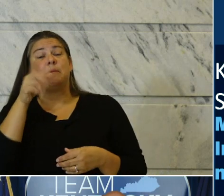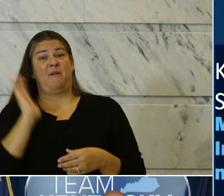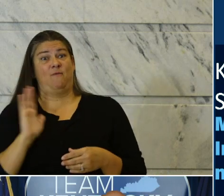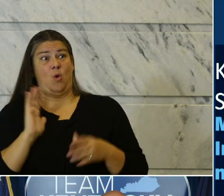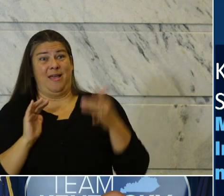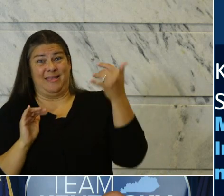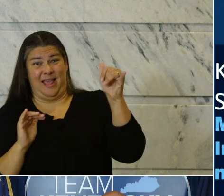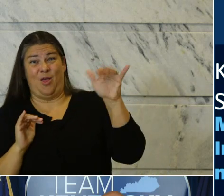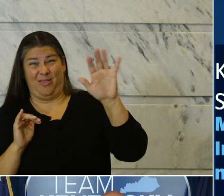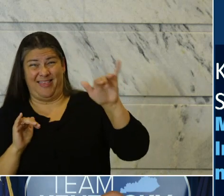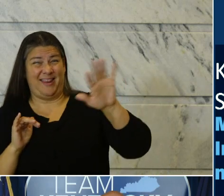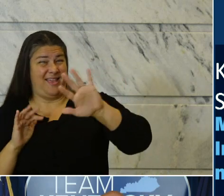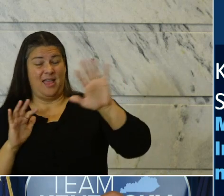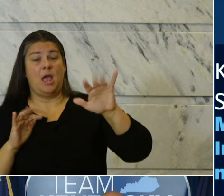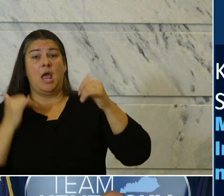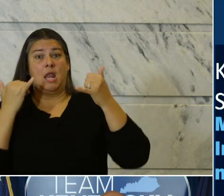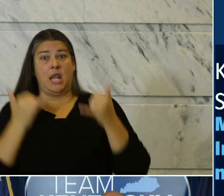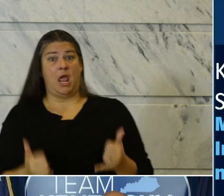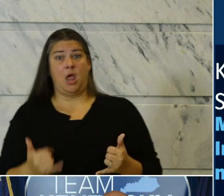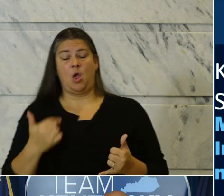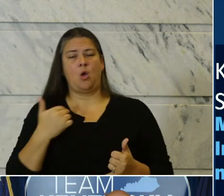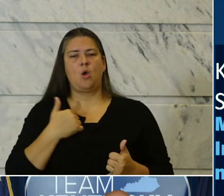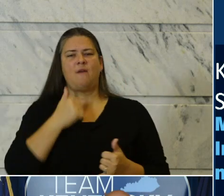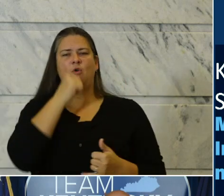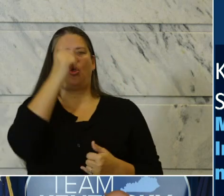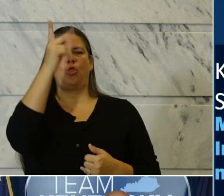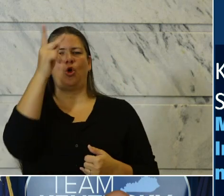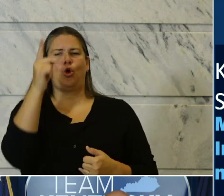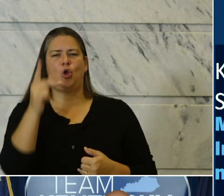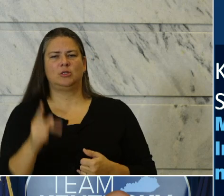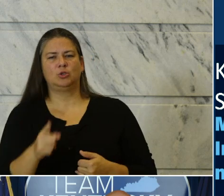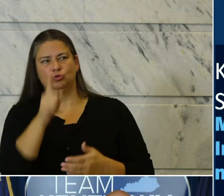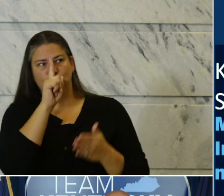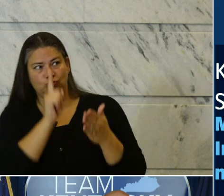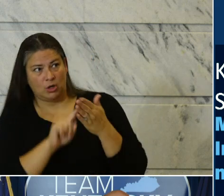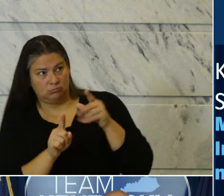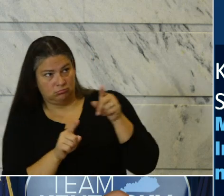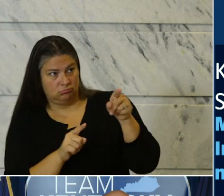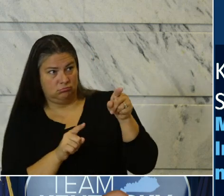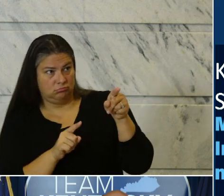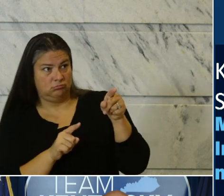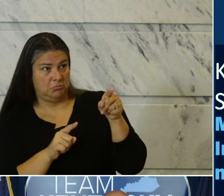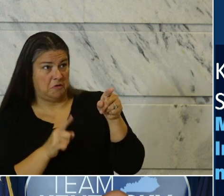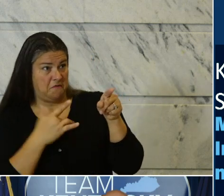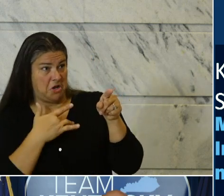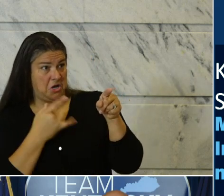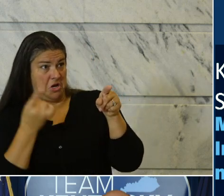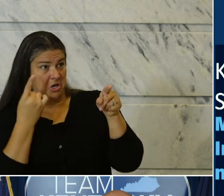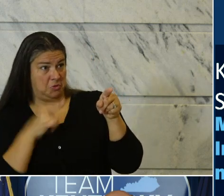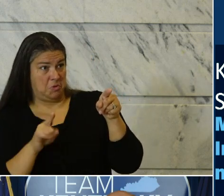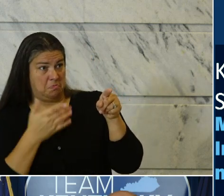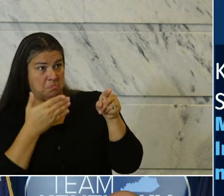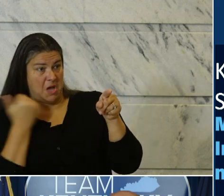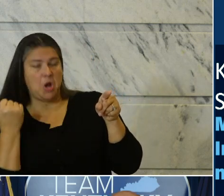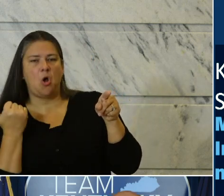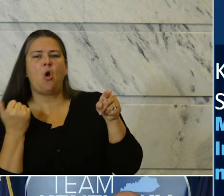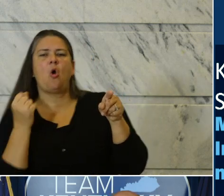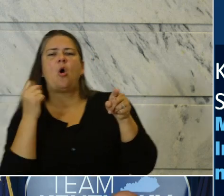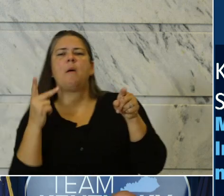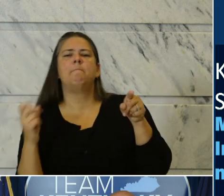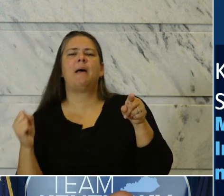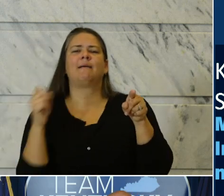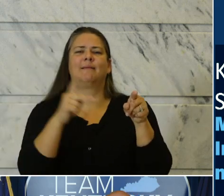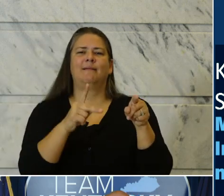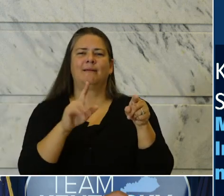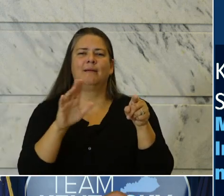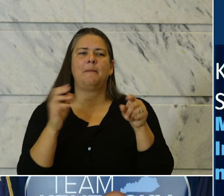the beginning, it is not our intent to strand people in the wrong categorization. The tool is intended to identify when the